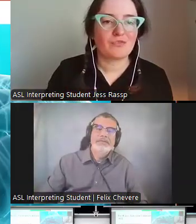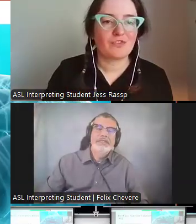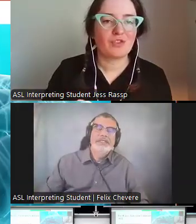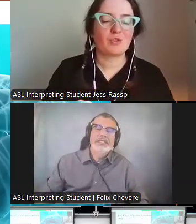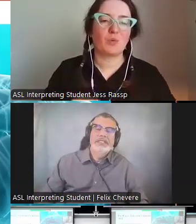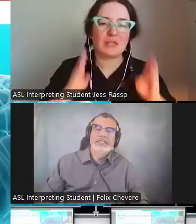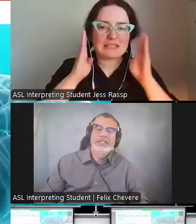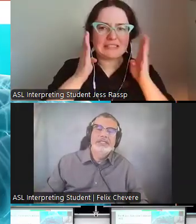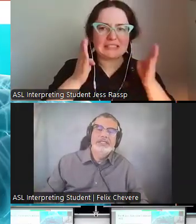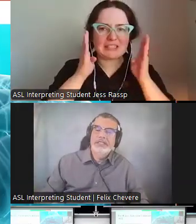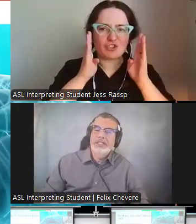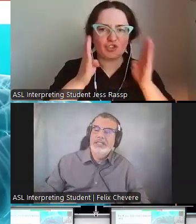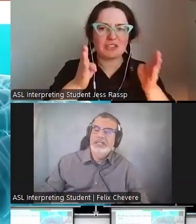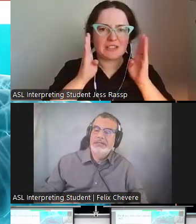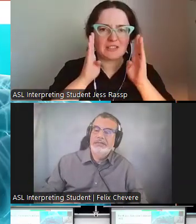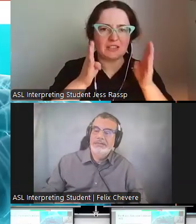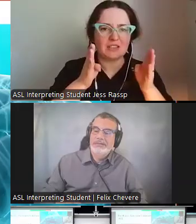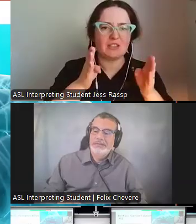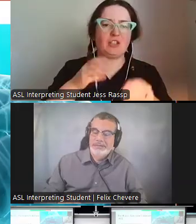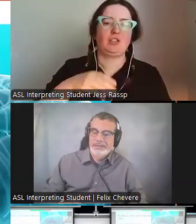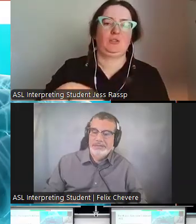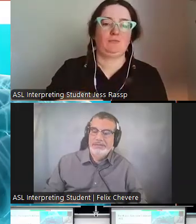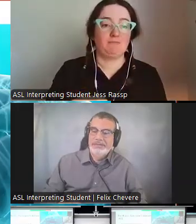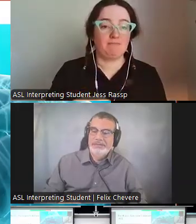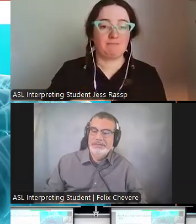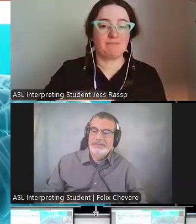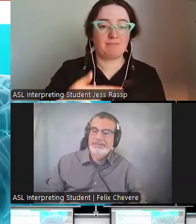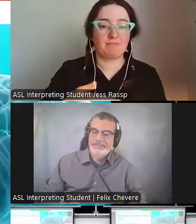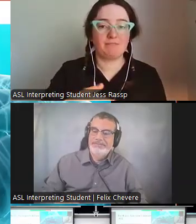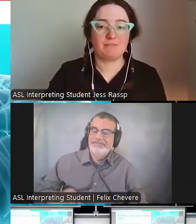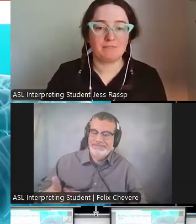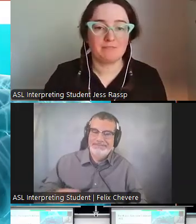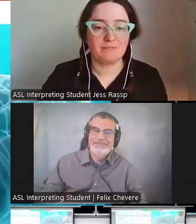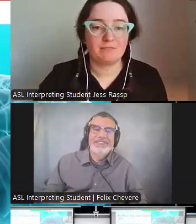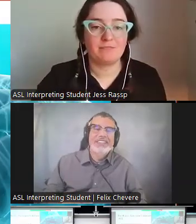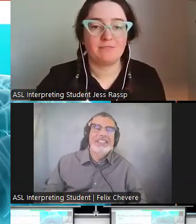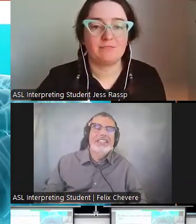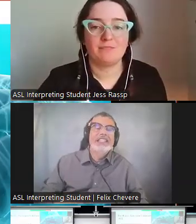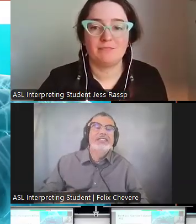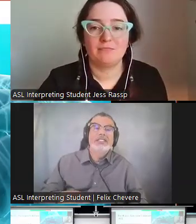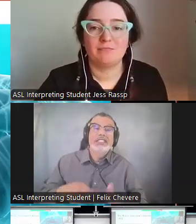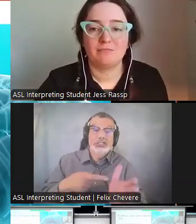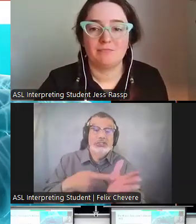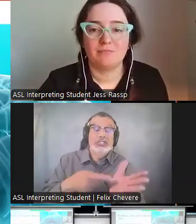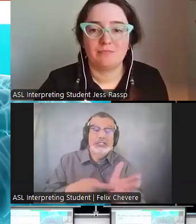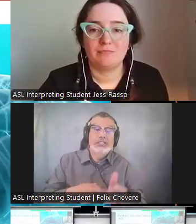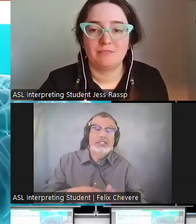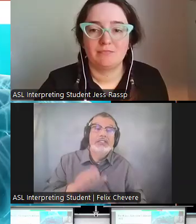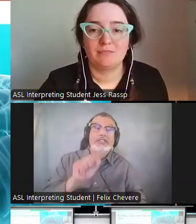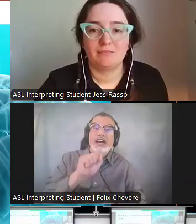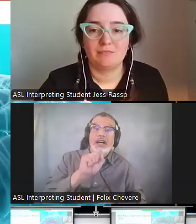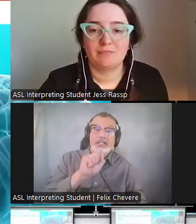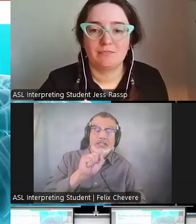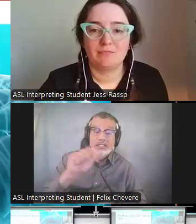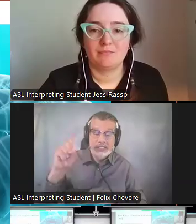Those are very early symptoms of Alzheimer's. Okay? Very